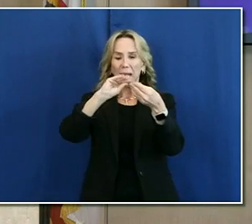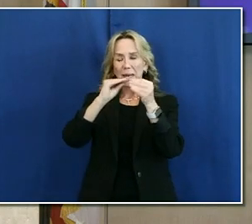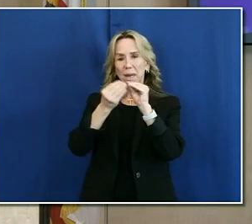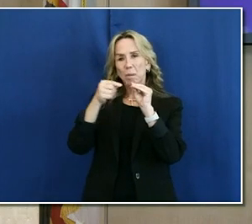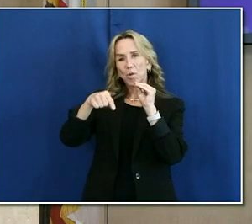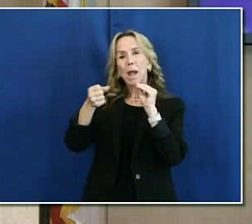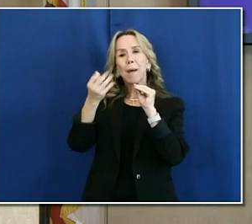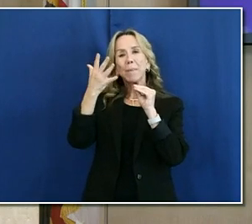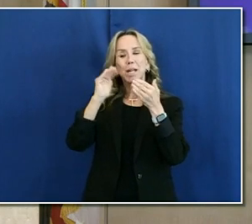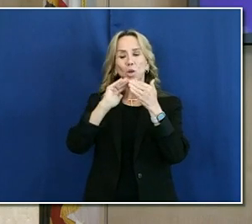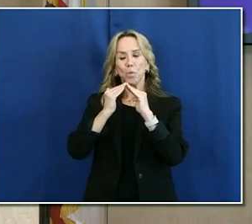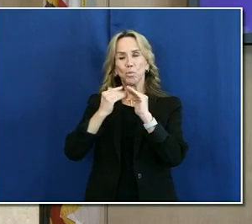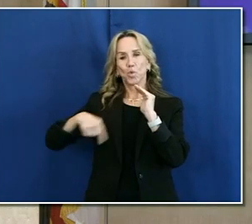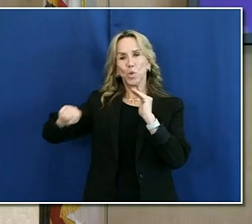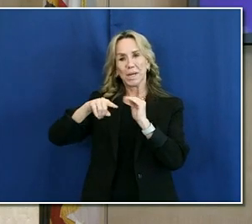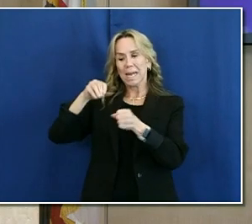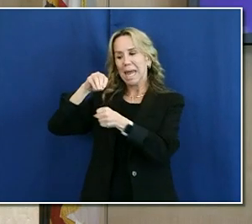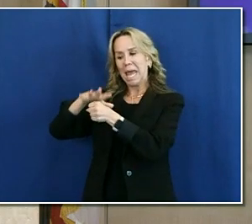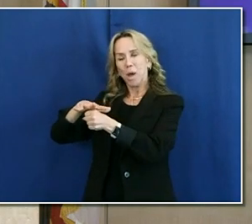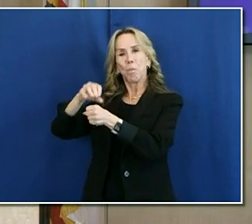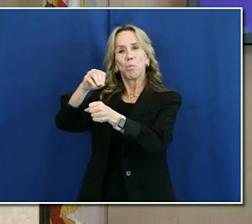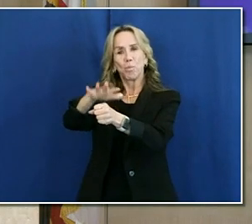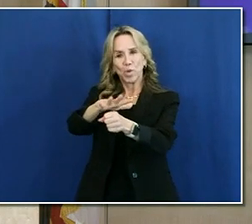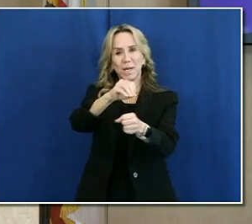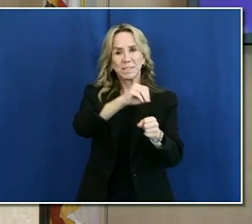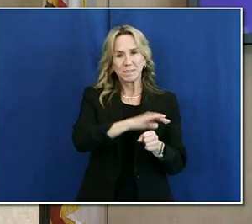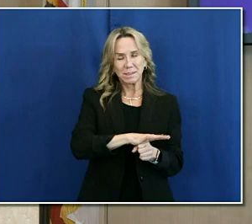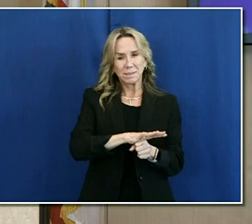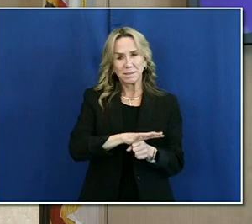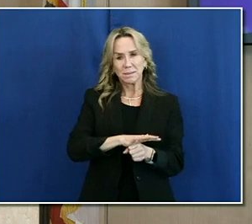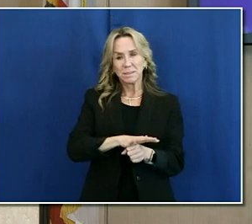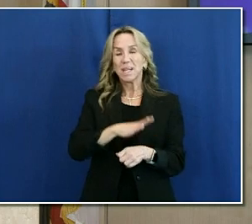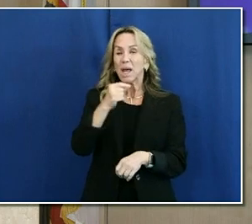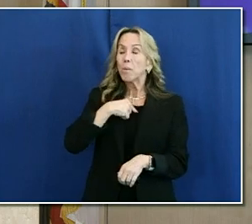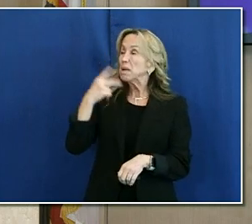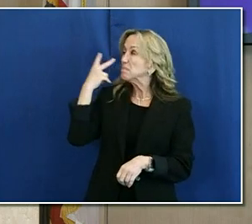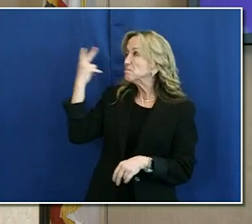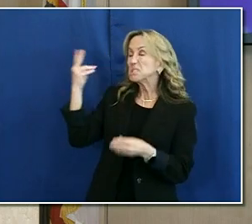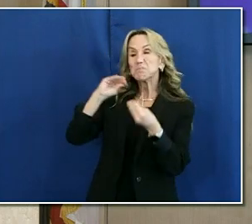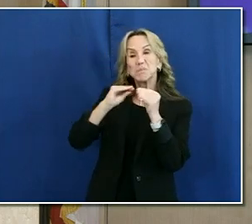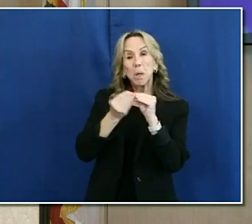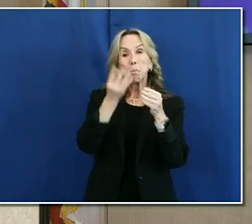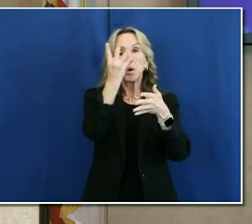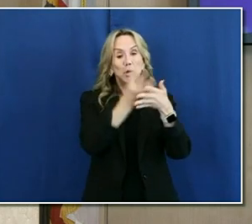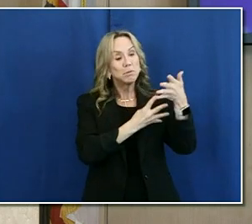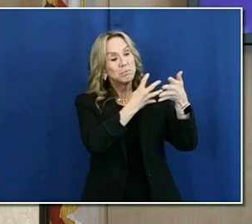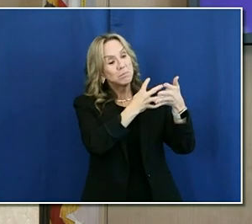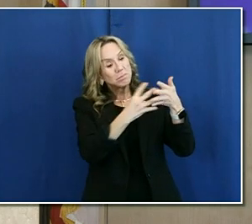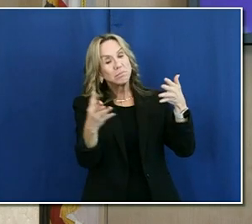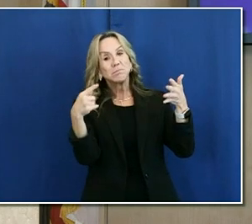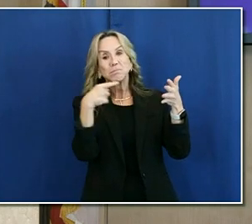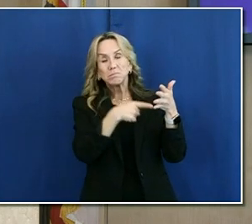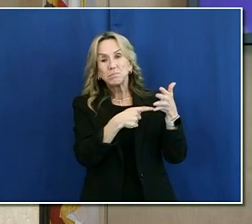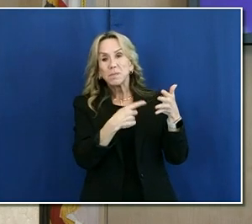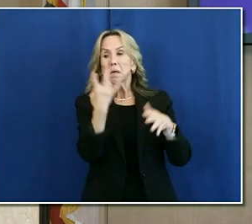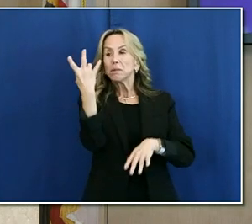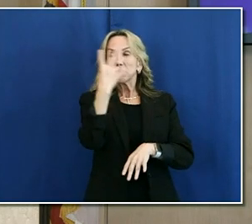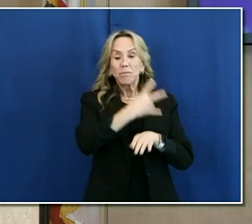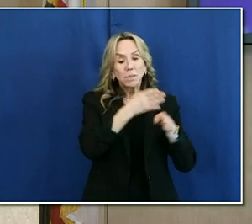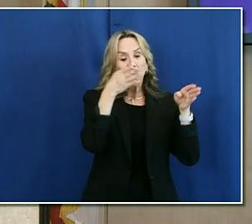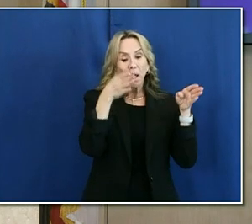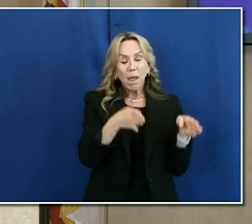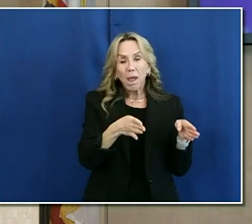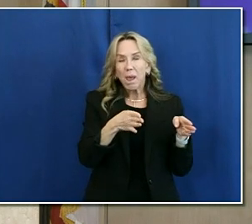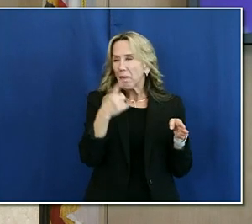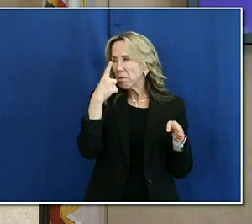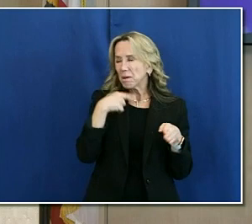community outbreaks. And we have this metric of 7 over a 7-day period, I